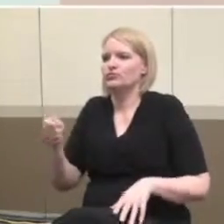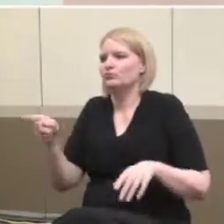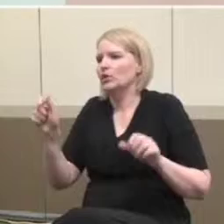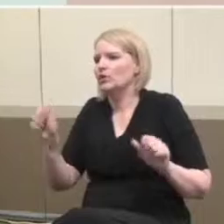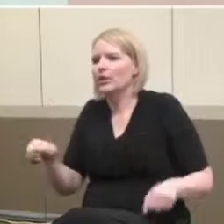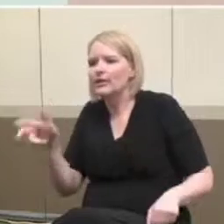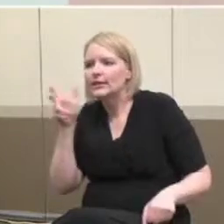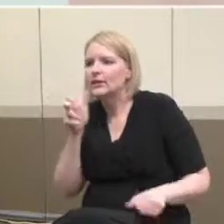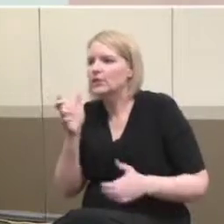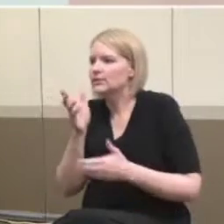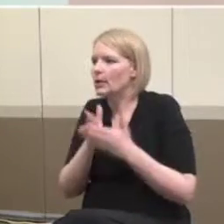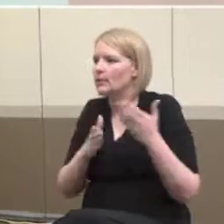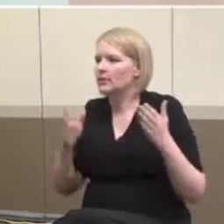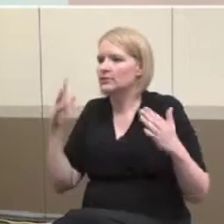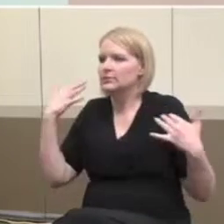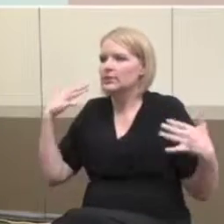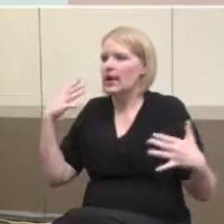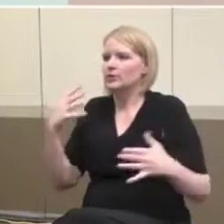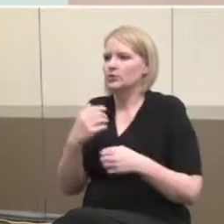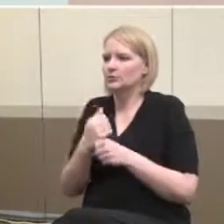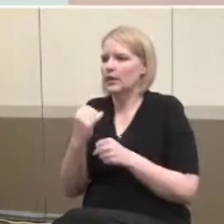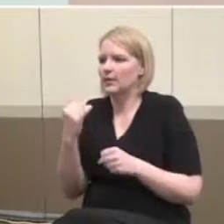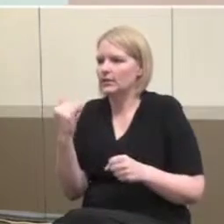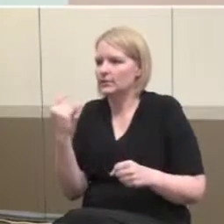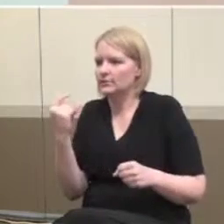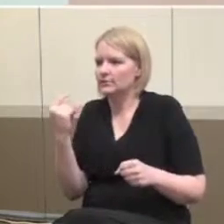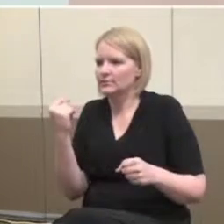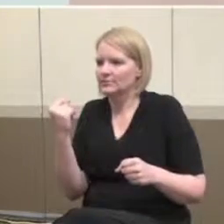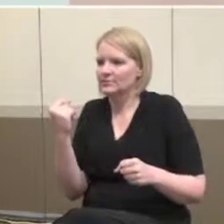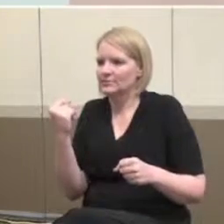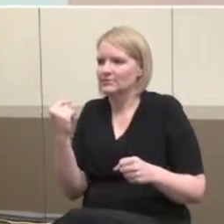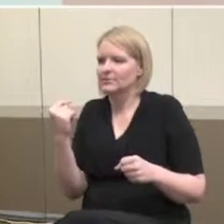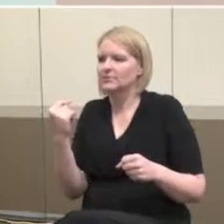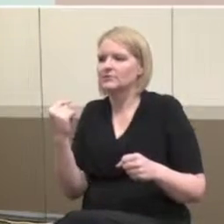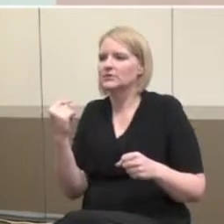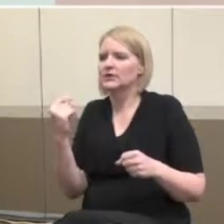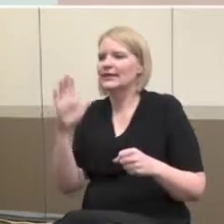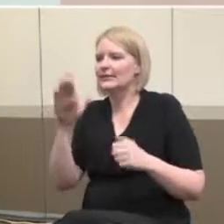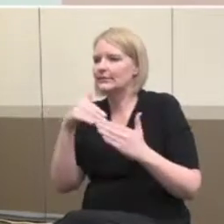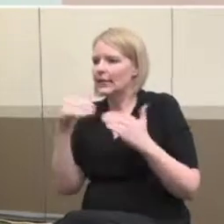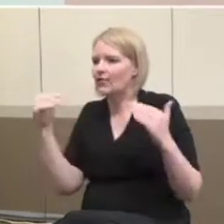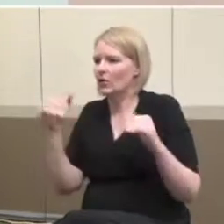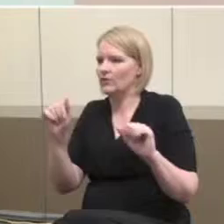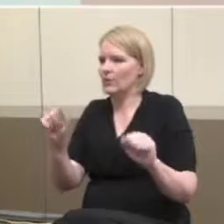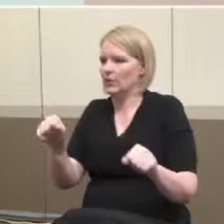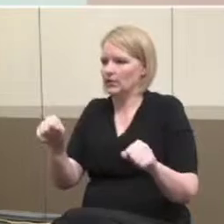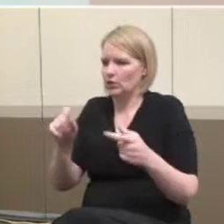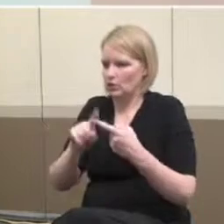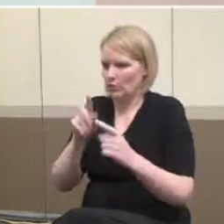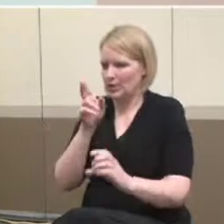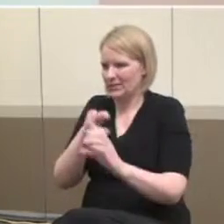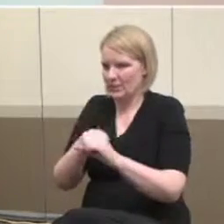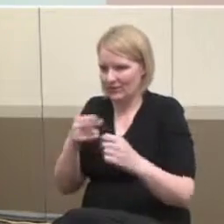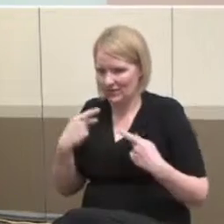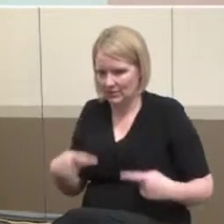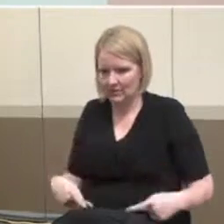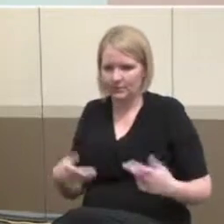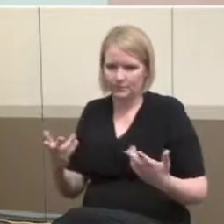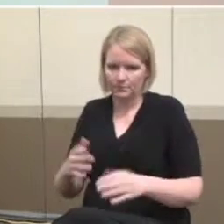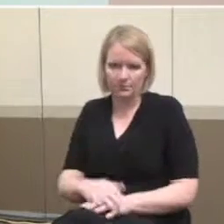hear maybe some of the tones that it was making, and it suited his level of being able to participate physically.